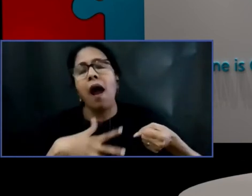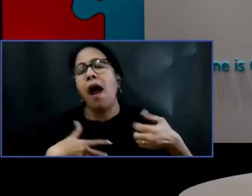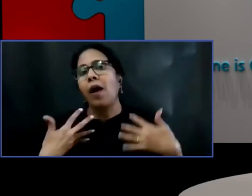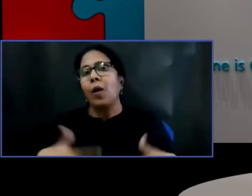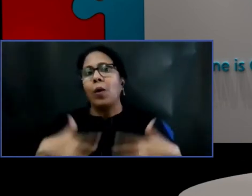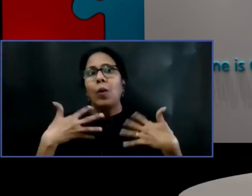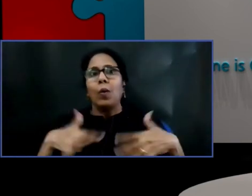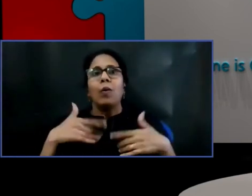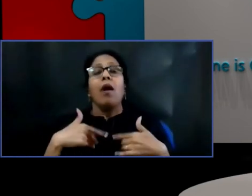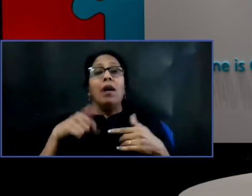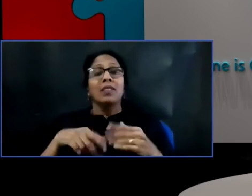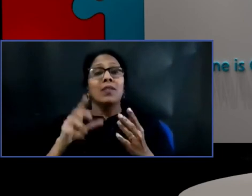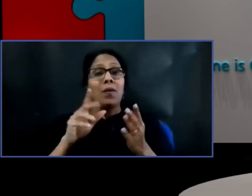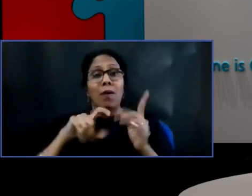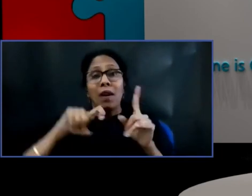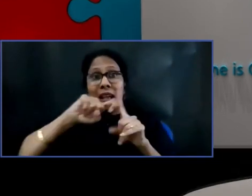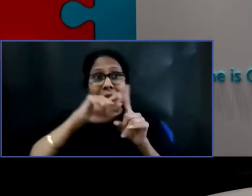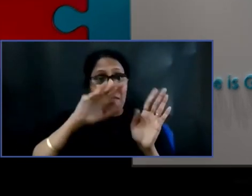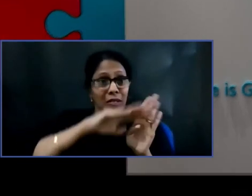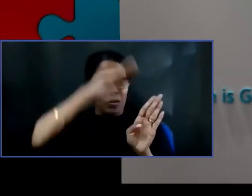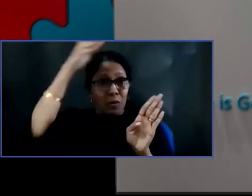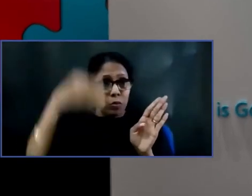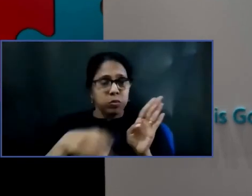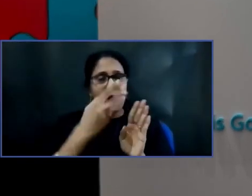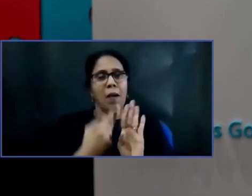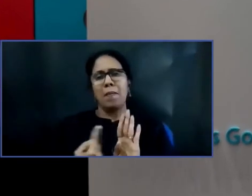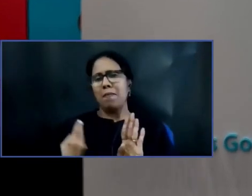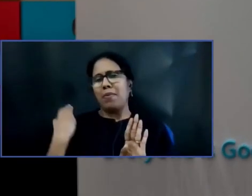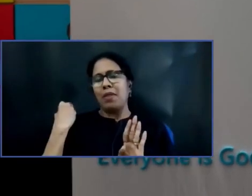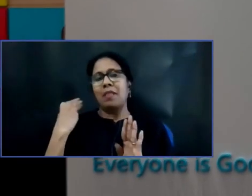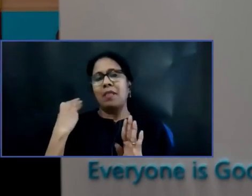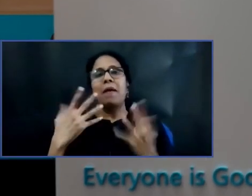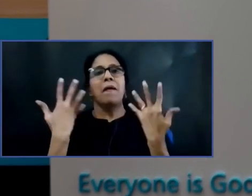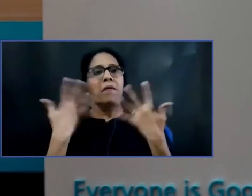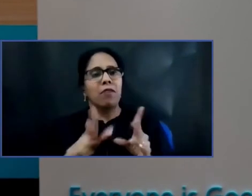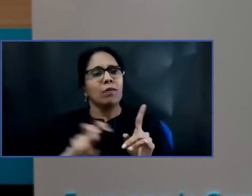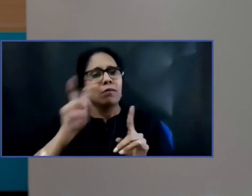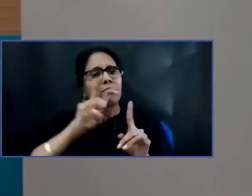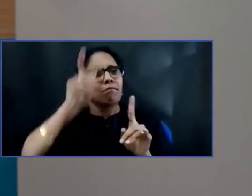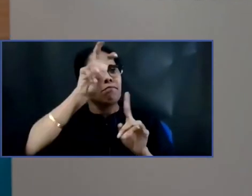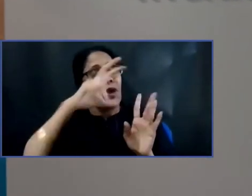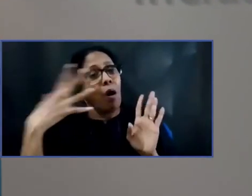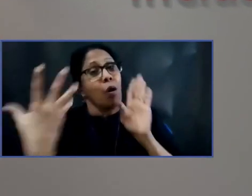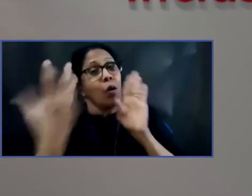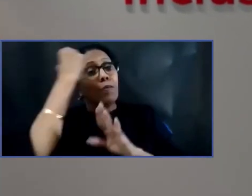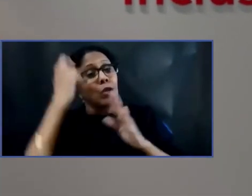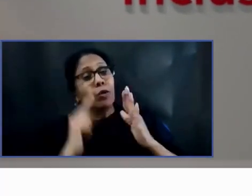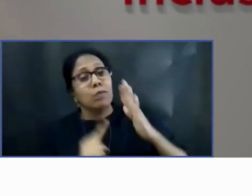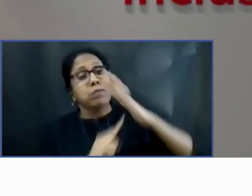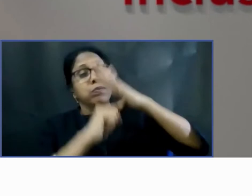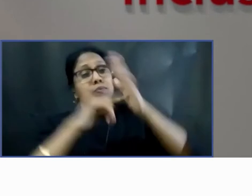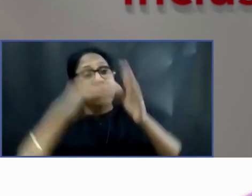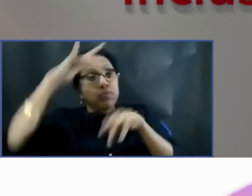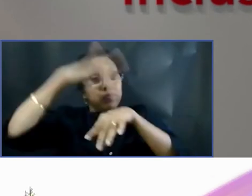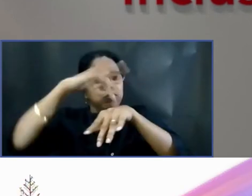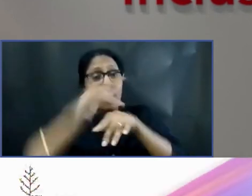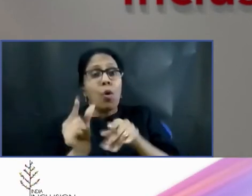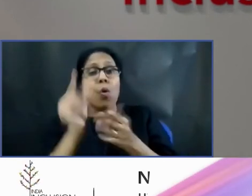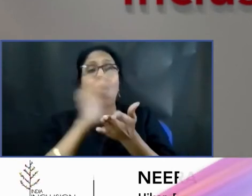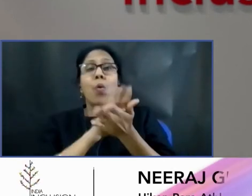Mount Kilimanjaro trek was my recent trek. I chased my dream, summited at the Uhuru Peak at 19,341